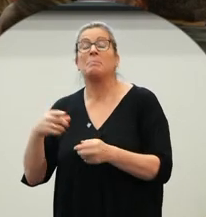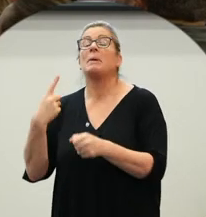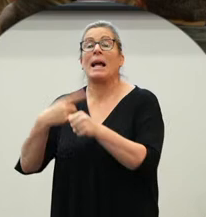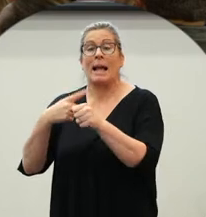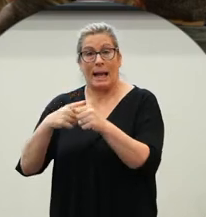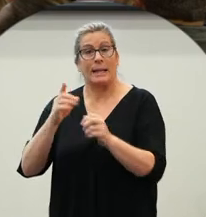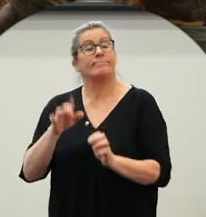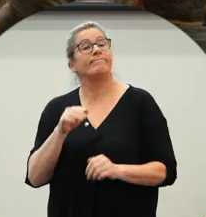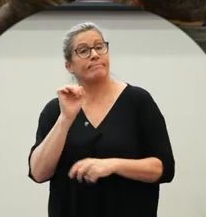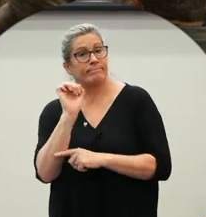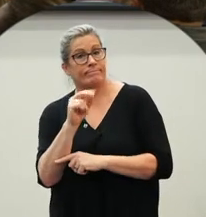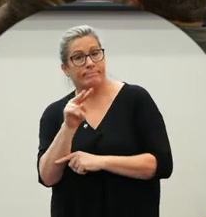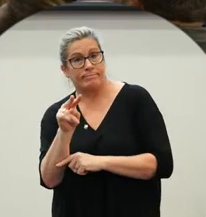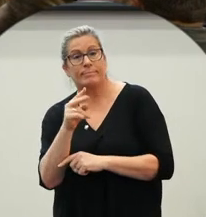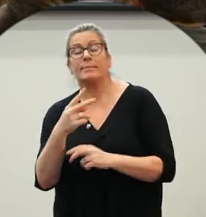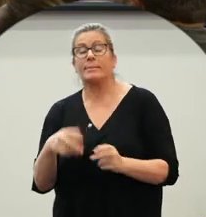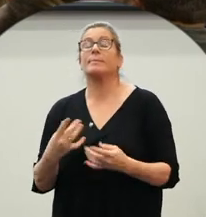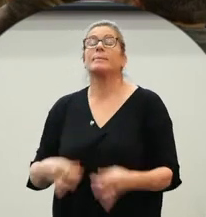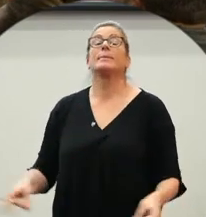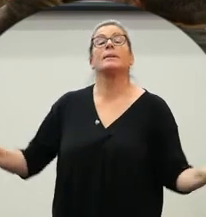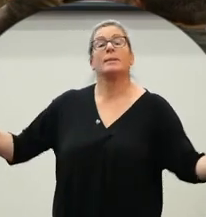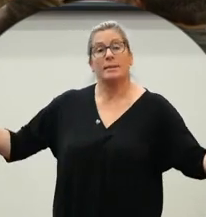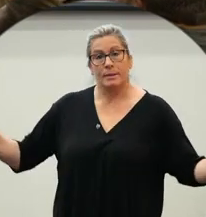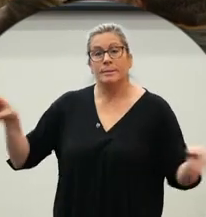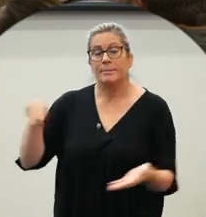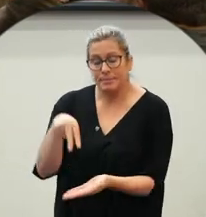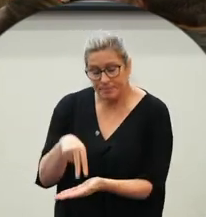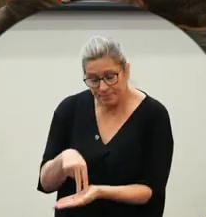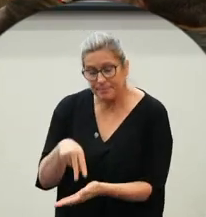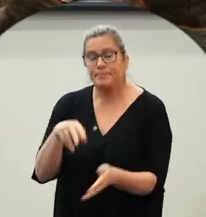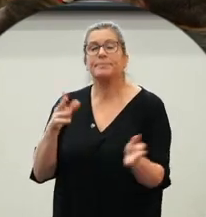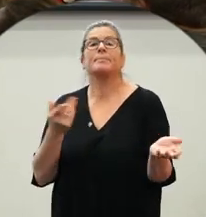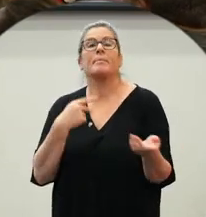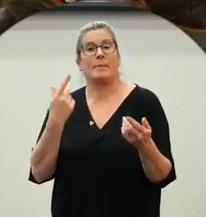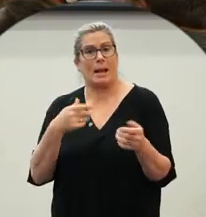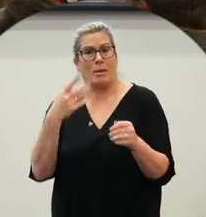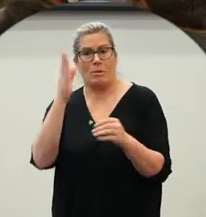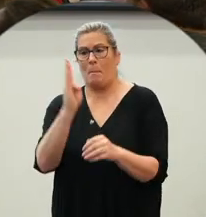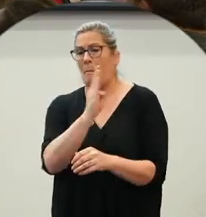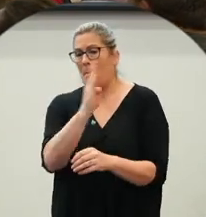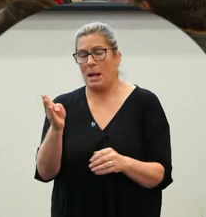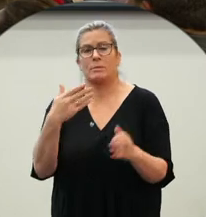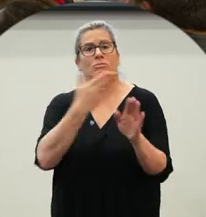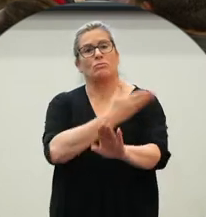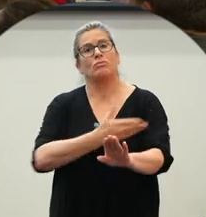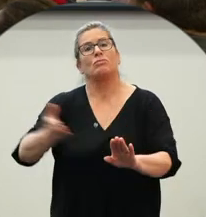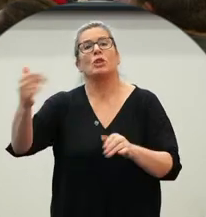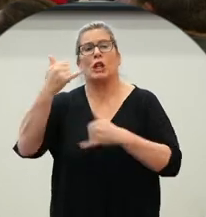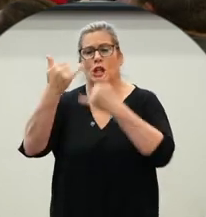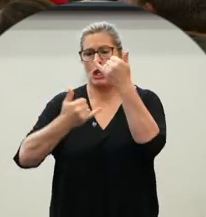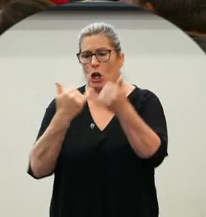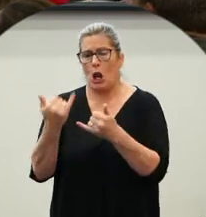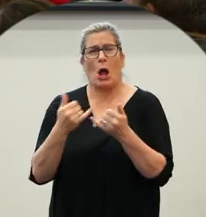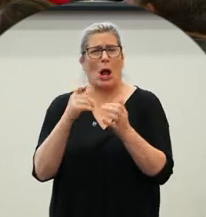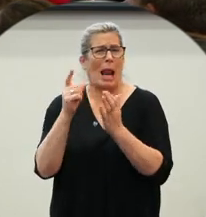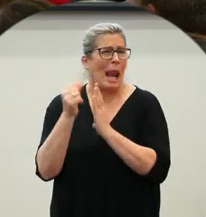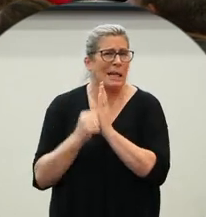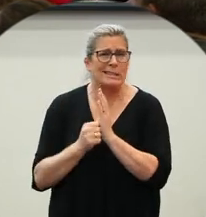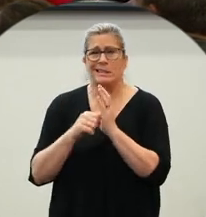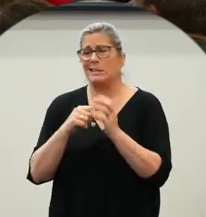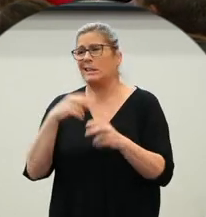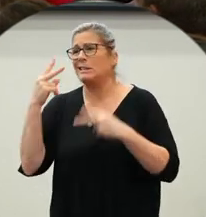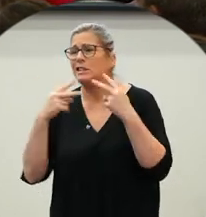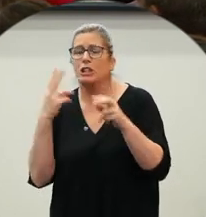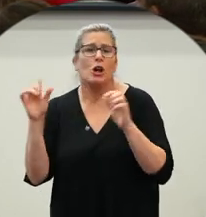him. She is now blessed to begin the season, the year-long list of dinner parties, dances, horse shows, and